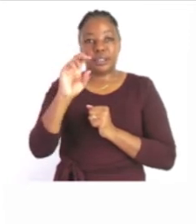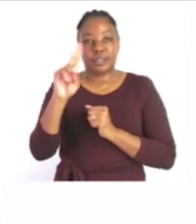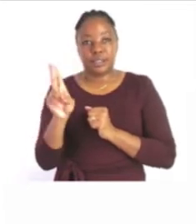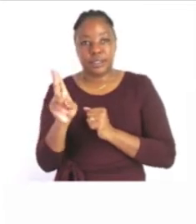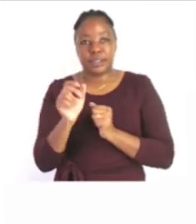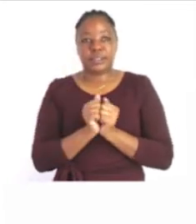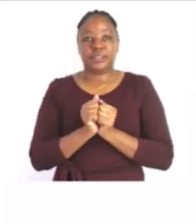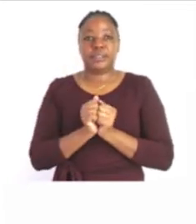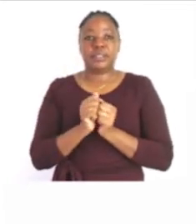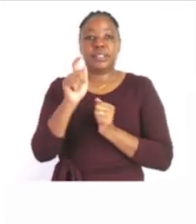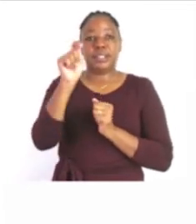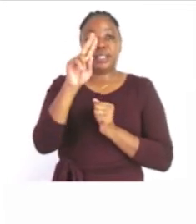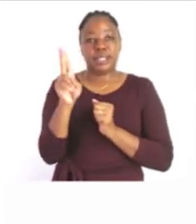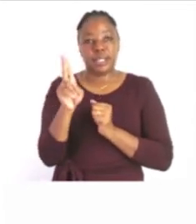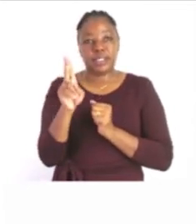earth.